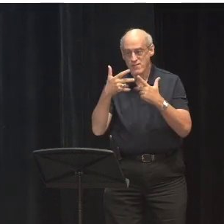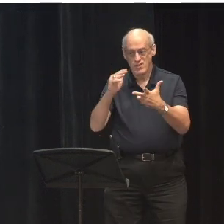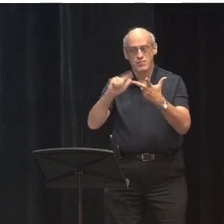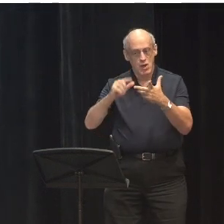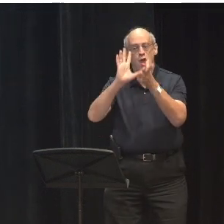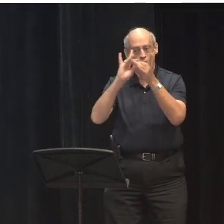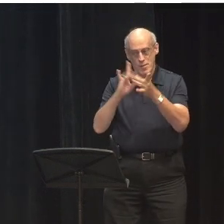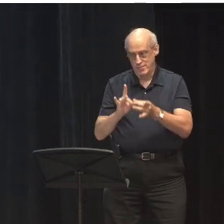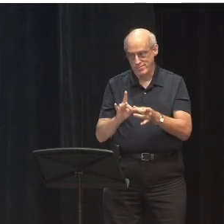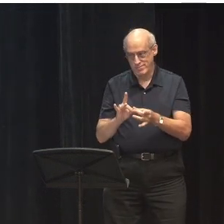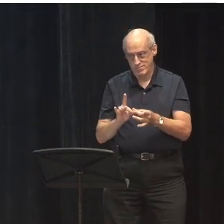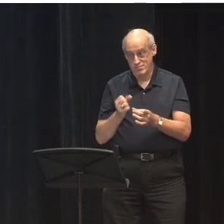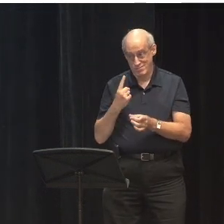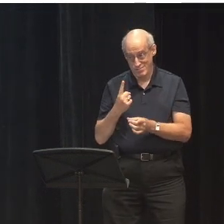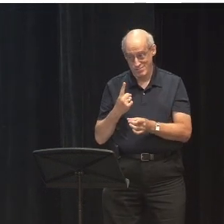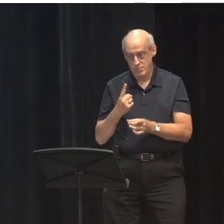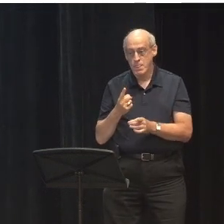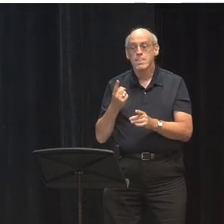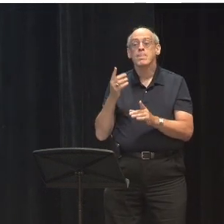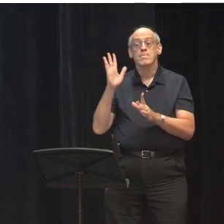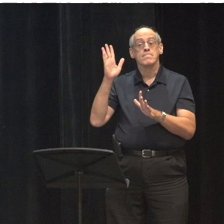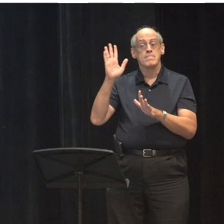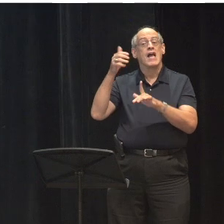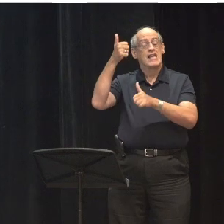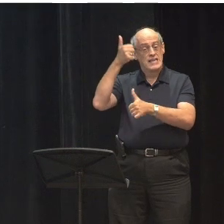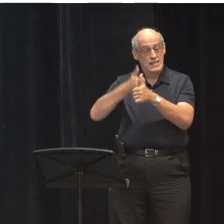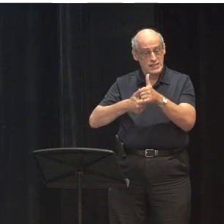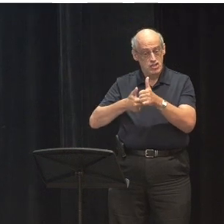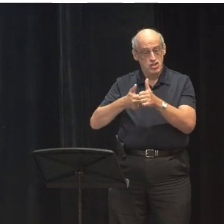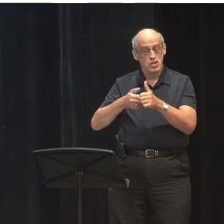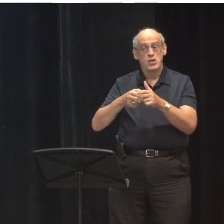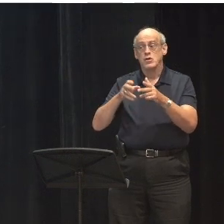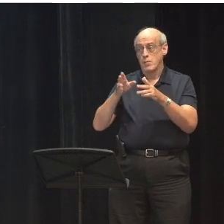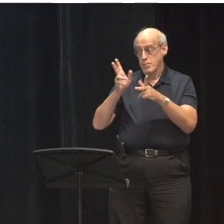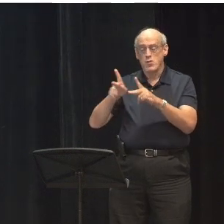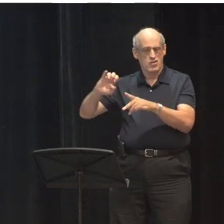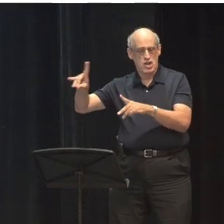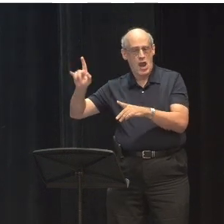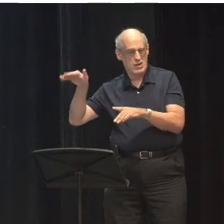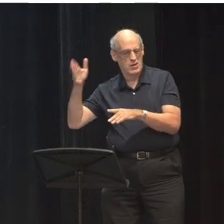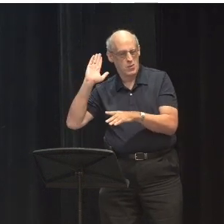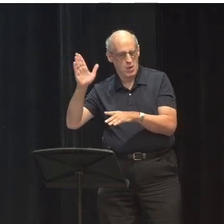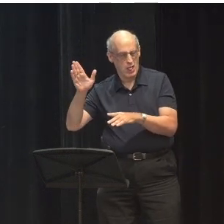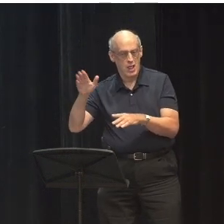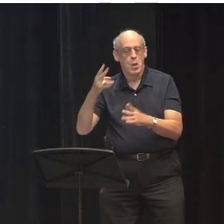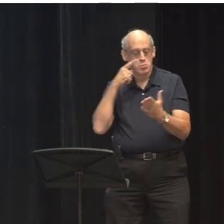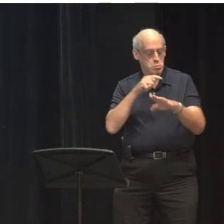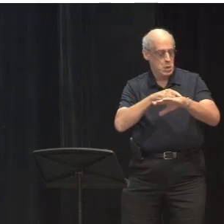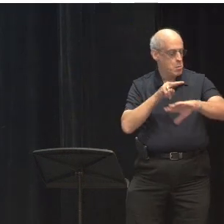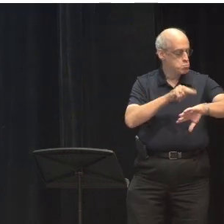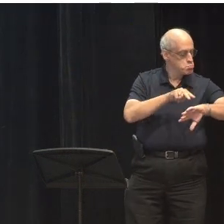comment. I'll alert each commenter, or we'll do so through Jared, when you have about 30